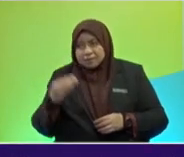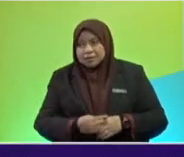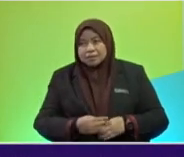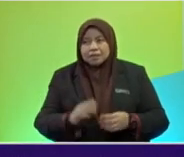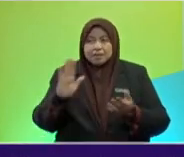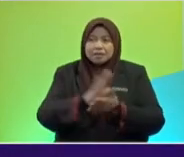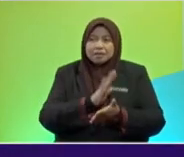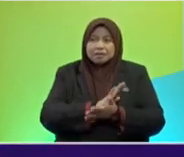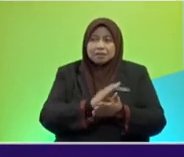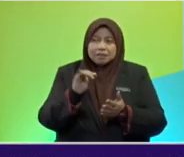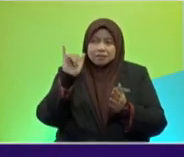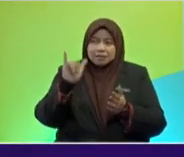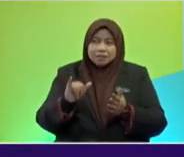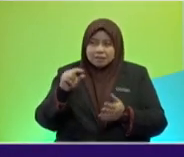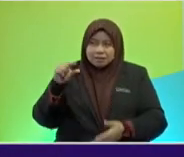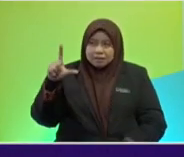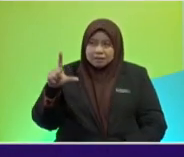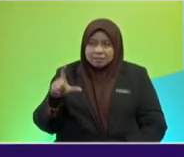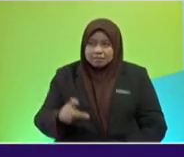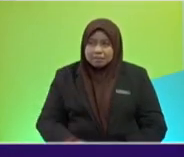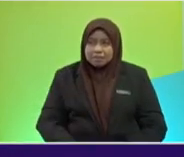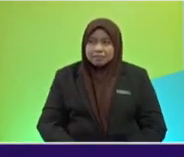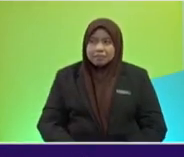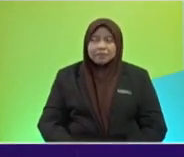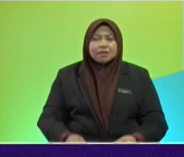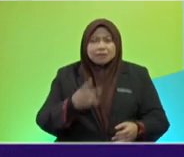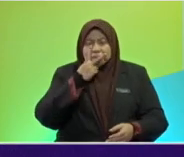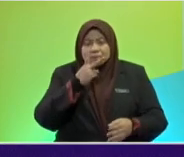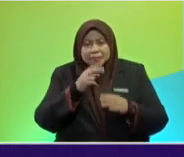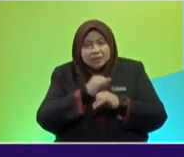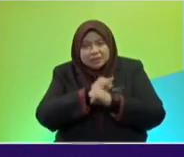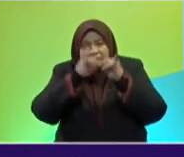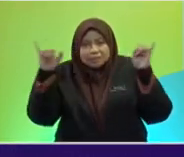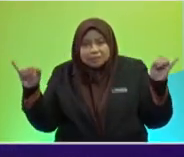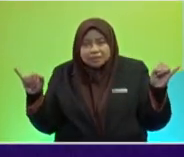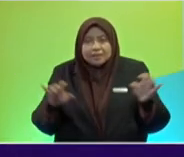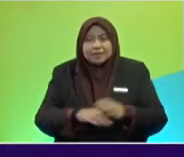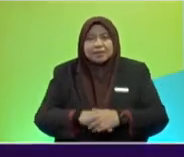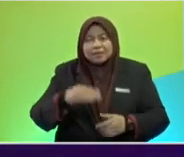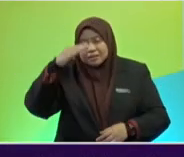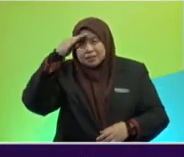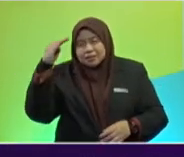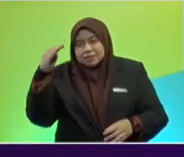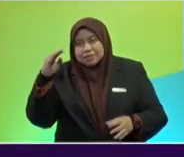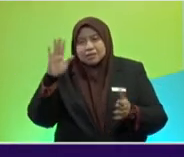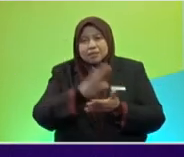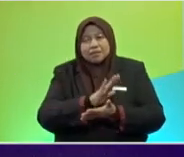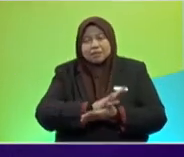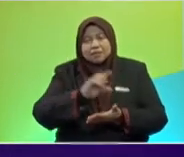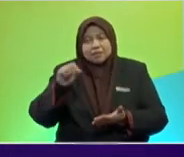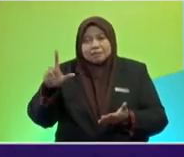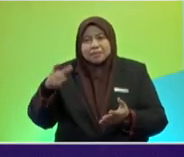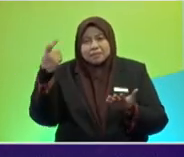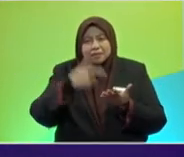paper is, well, more clear. Yeah, the shadow formed by the thick paper